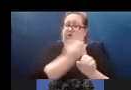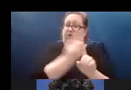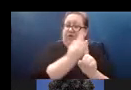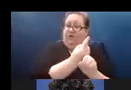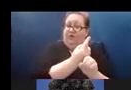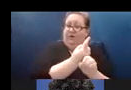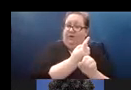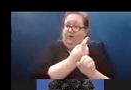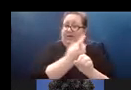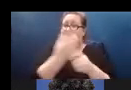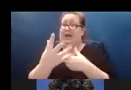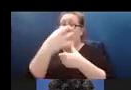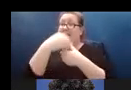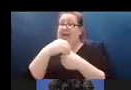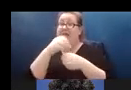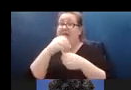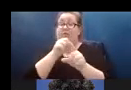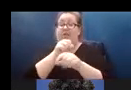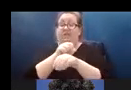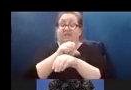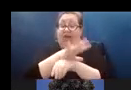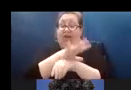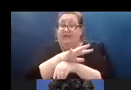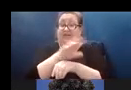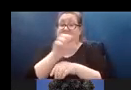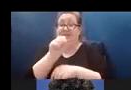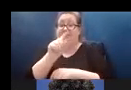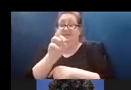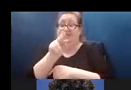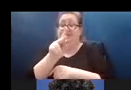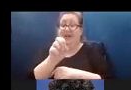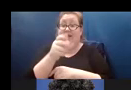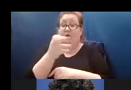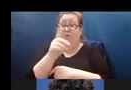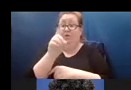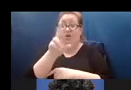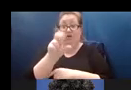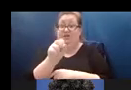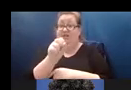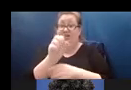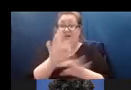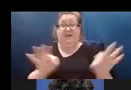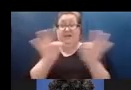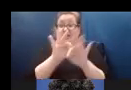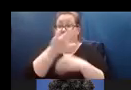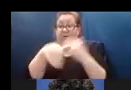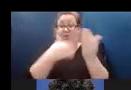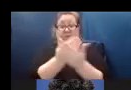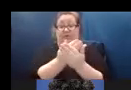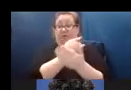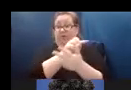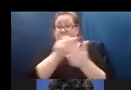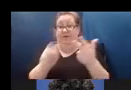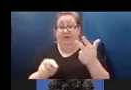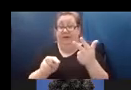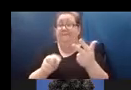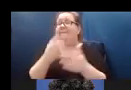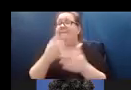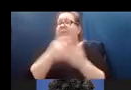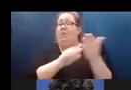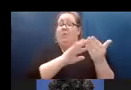affected stakeholders would be relevant across all 3 of these scenarios. But, you know, what could the municipalities drive by